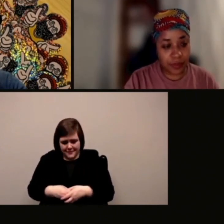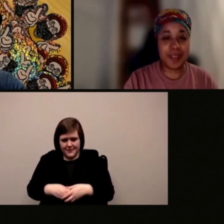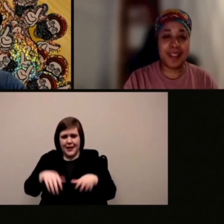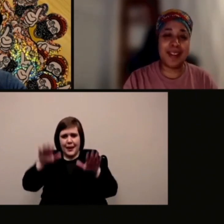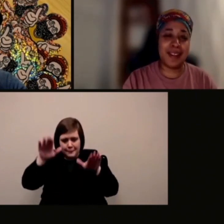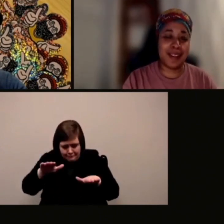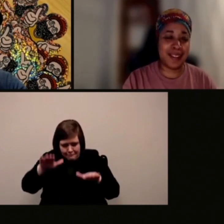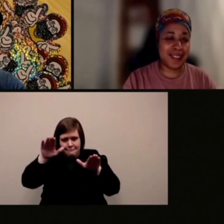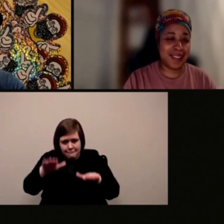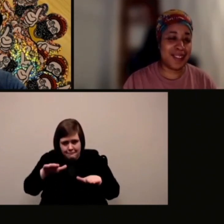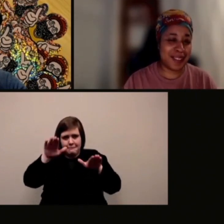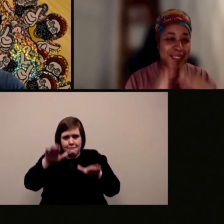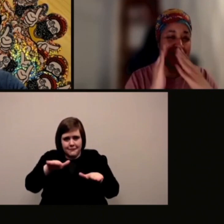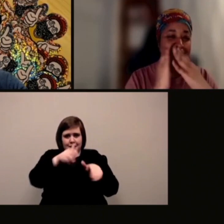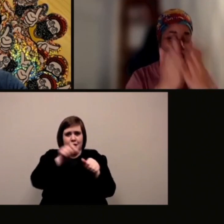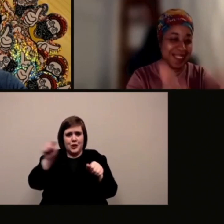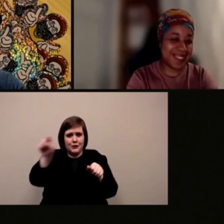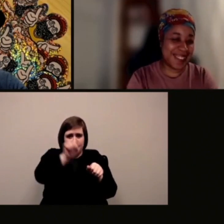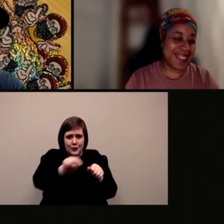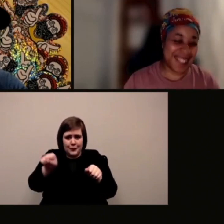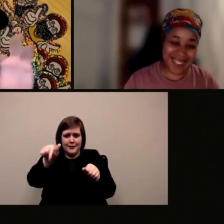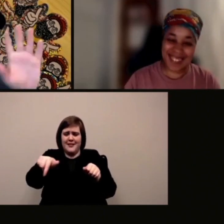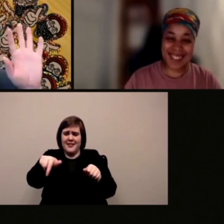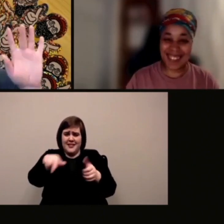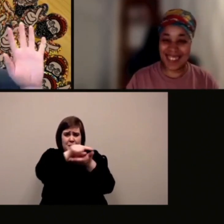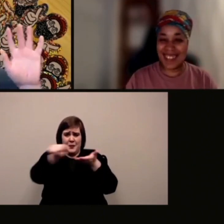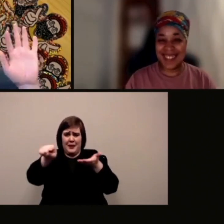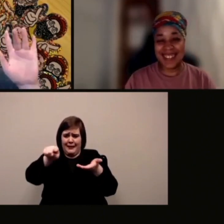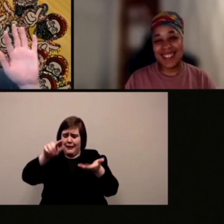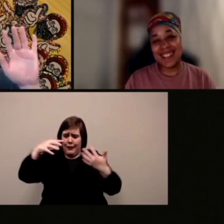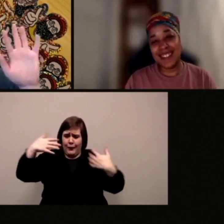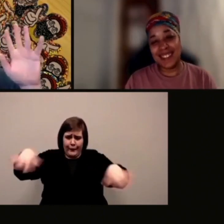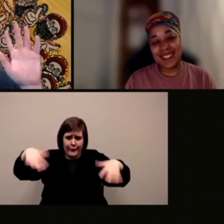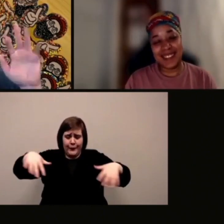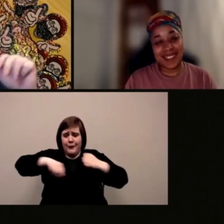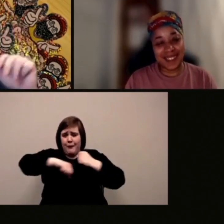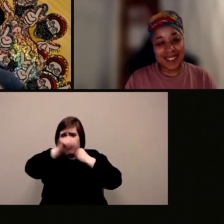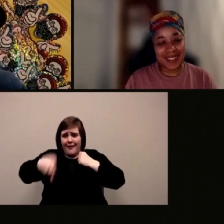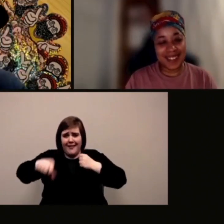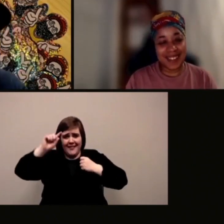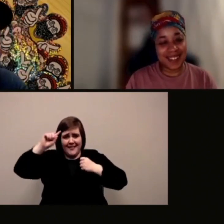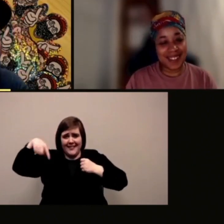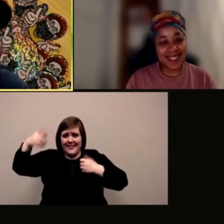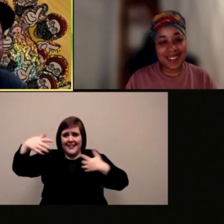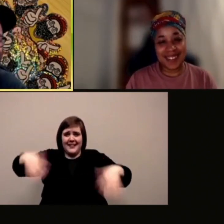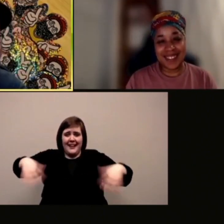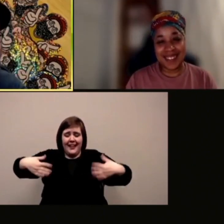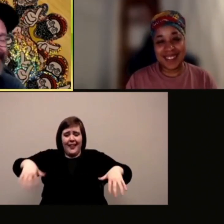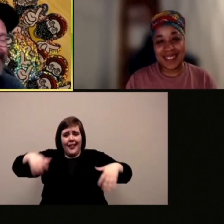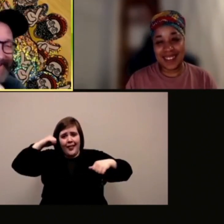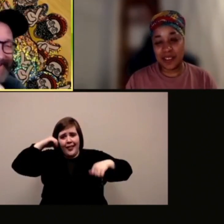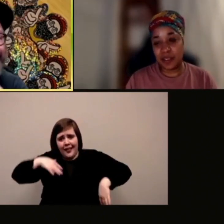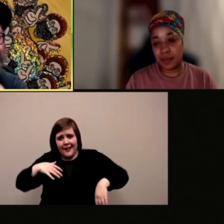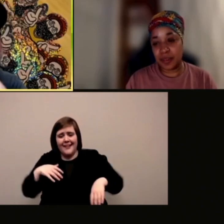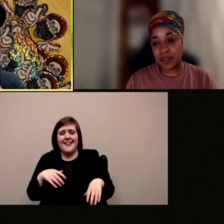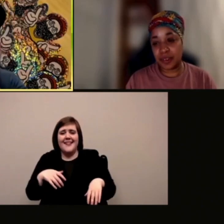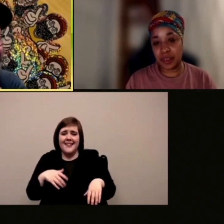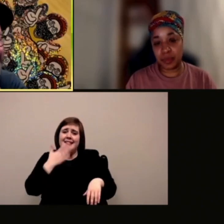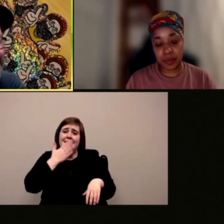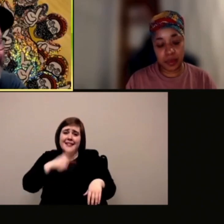you after this long, crazy week. I appreciate you all coming and having patience with